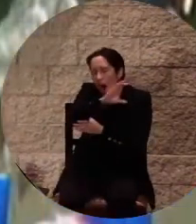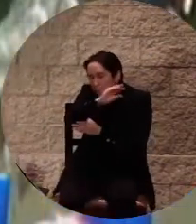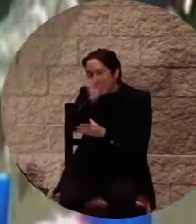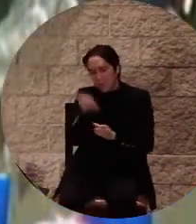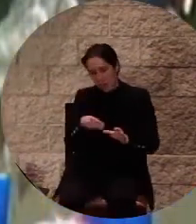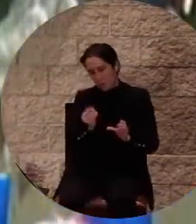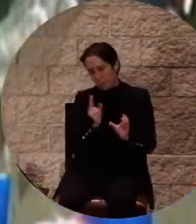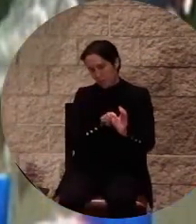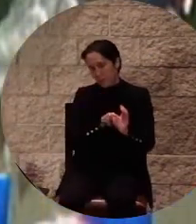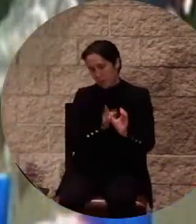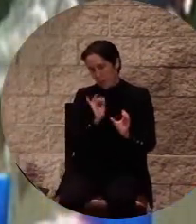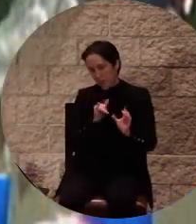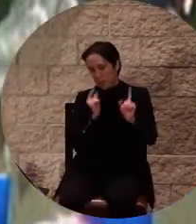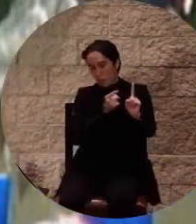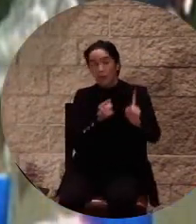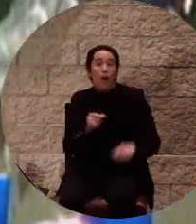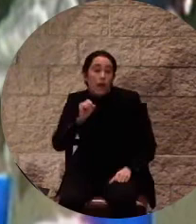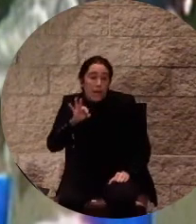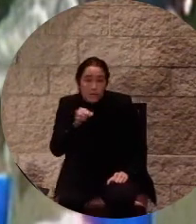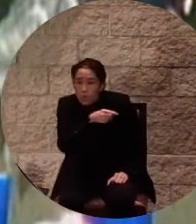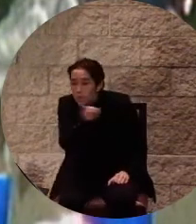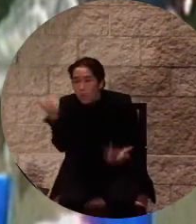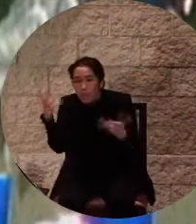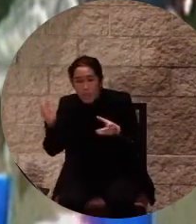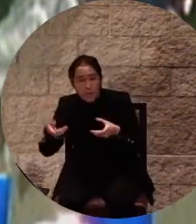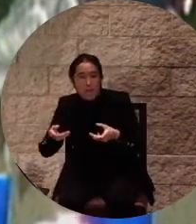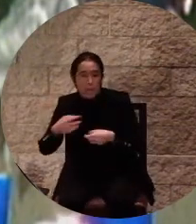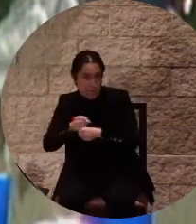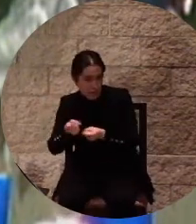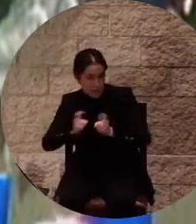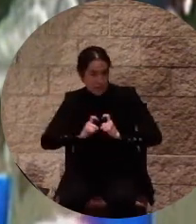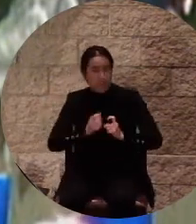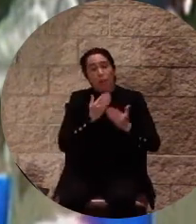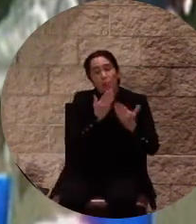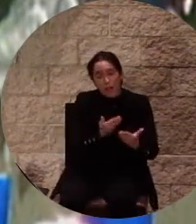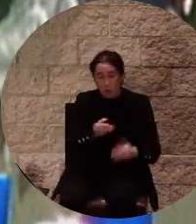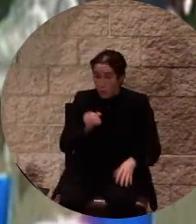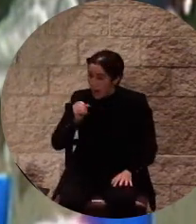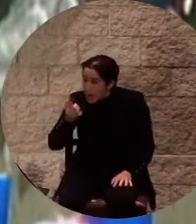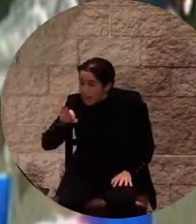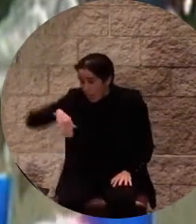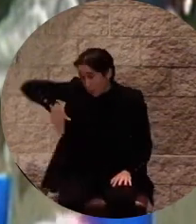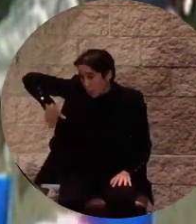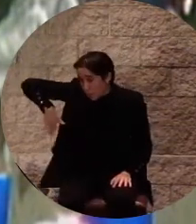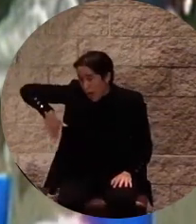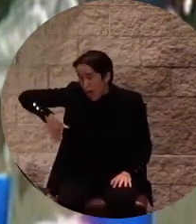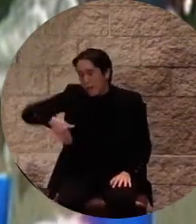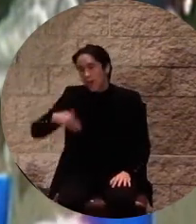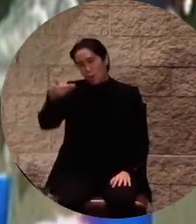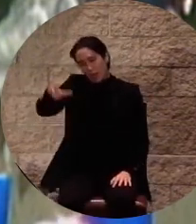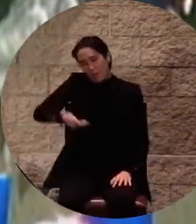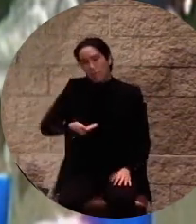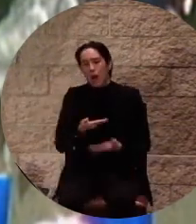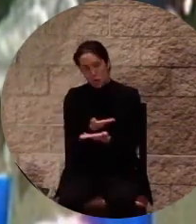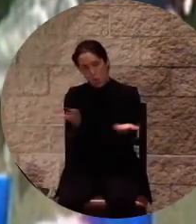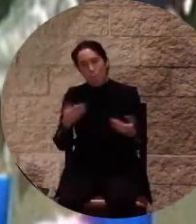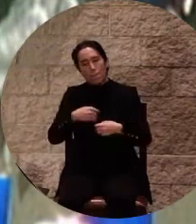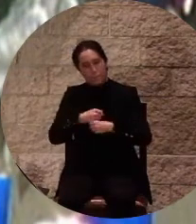you if you've already made that gift. And if not, we invite you to make that gift